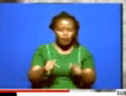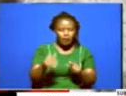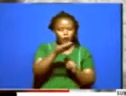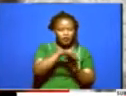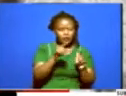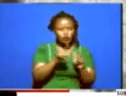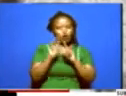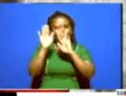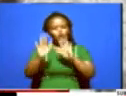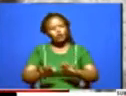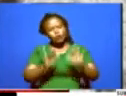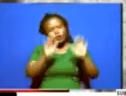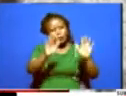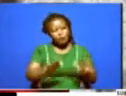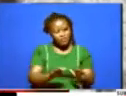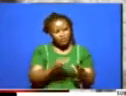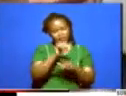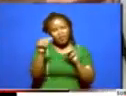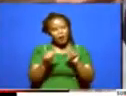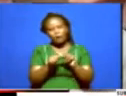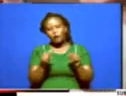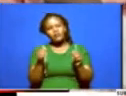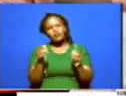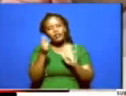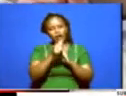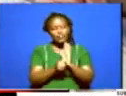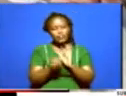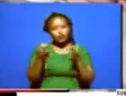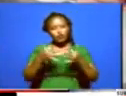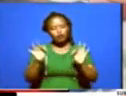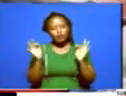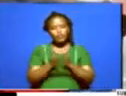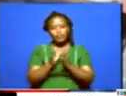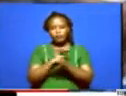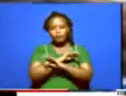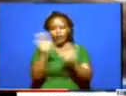of conducting free and fair elections. For Lunchtime News, I'm Zainab Said.